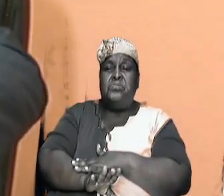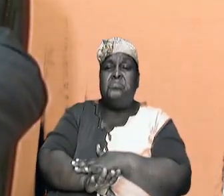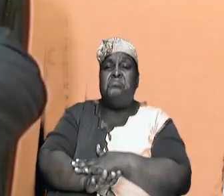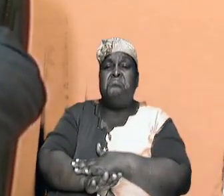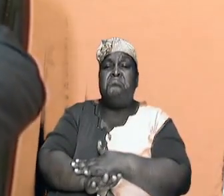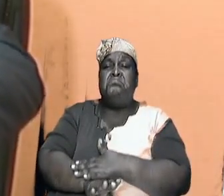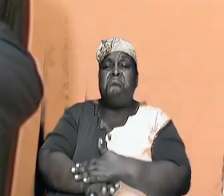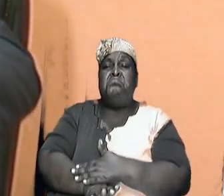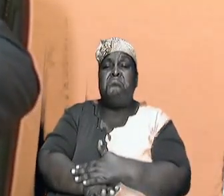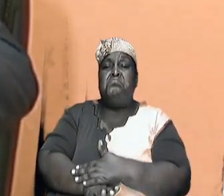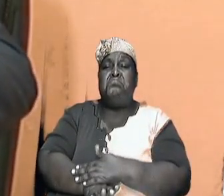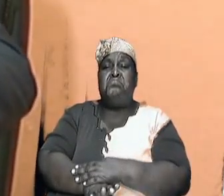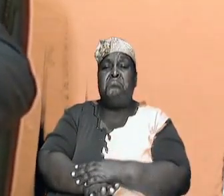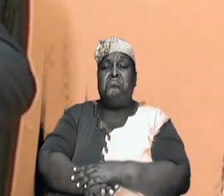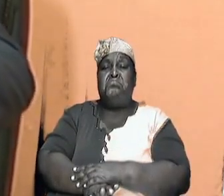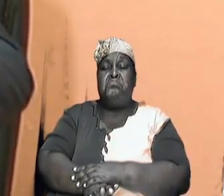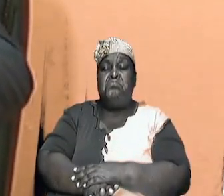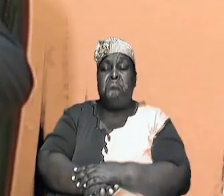And